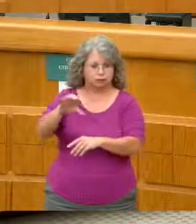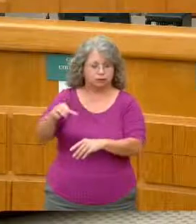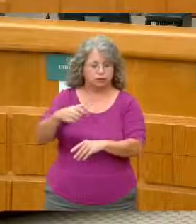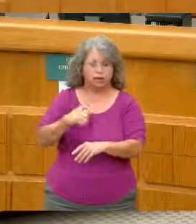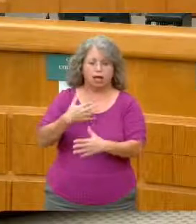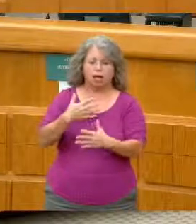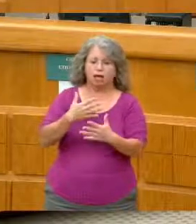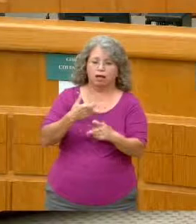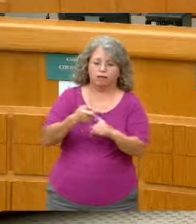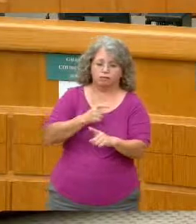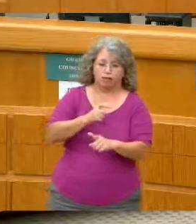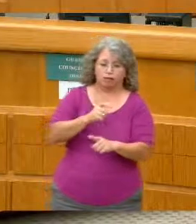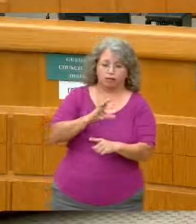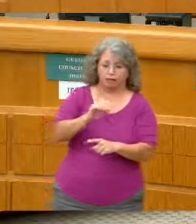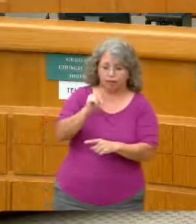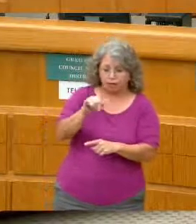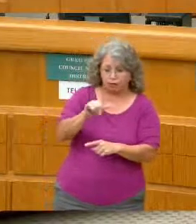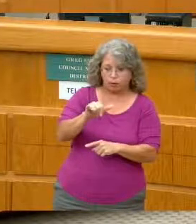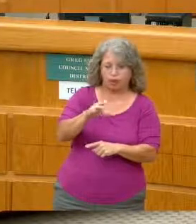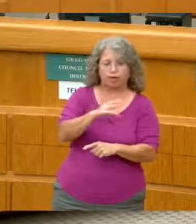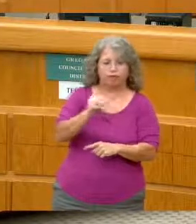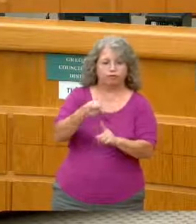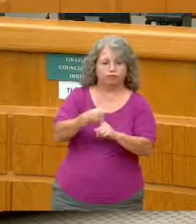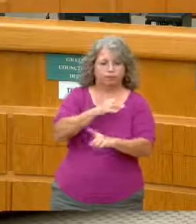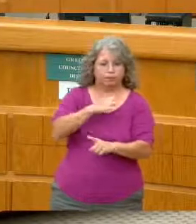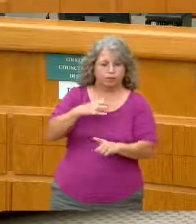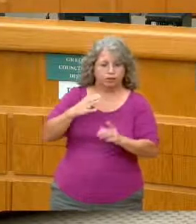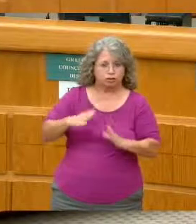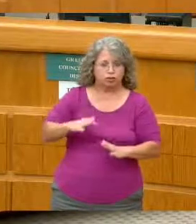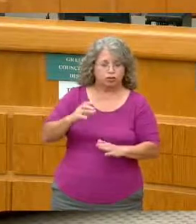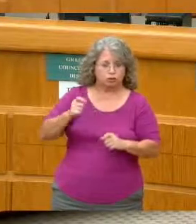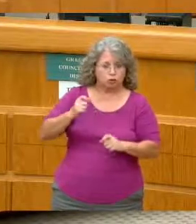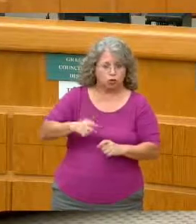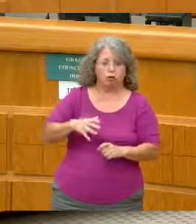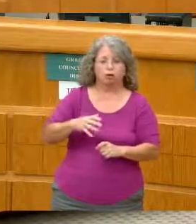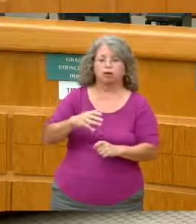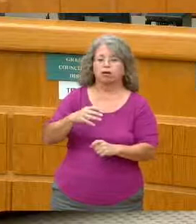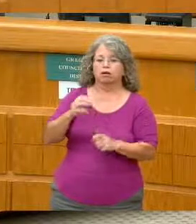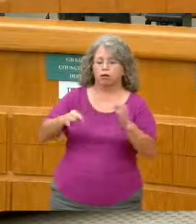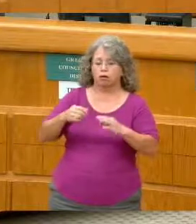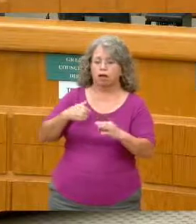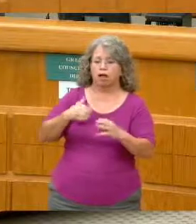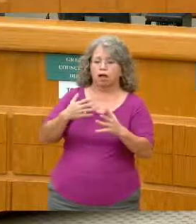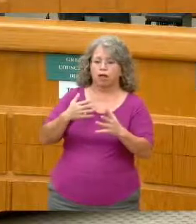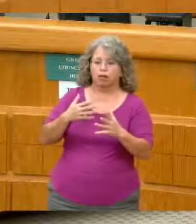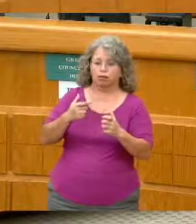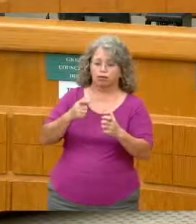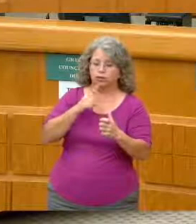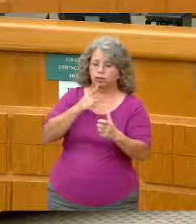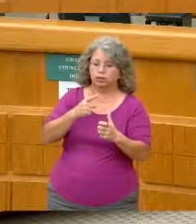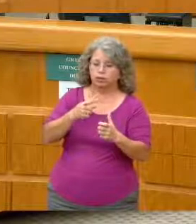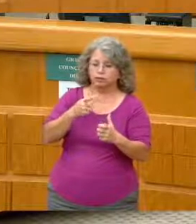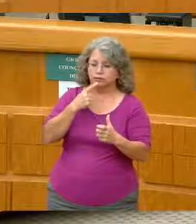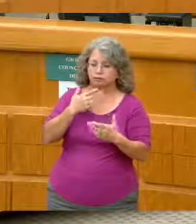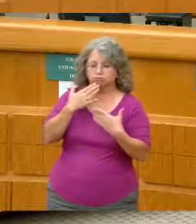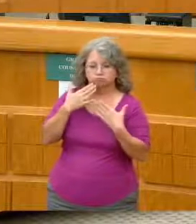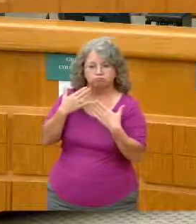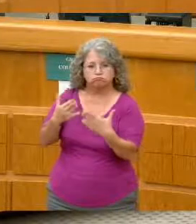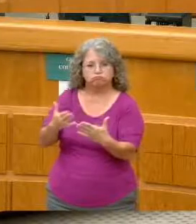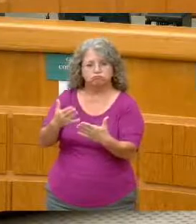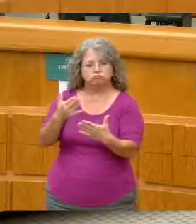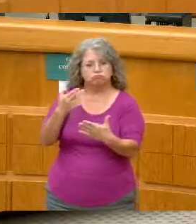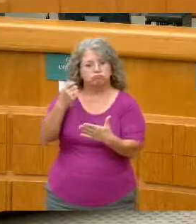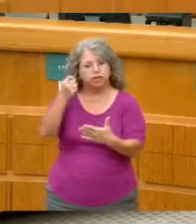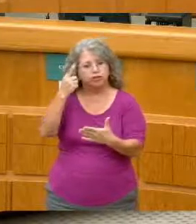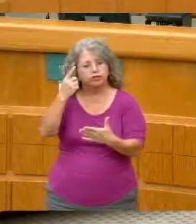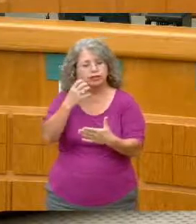personally extend on behalf of Nueces County Commissioners Court my heartfelt appreciation for understanding the value of